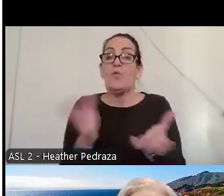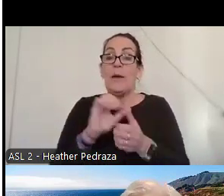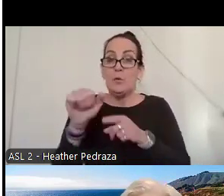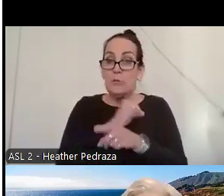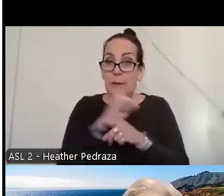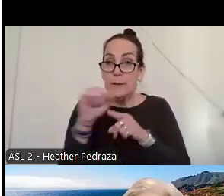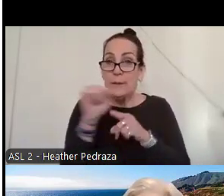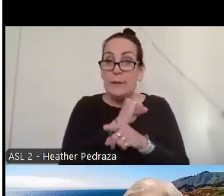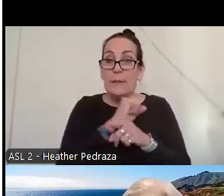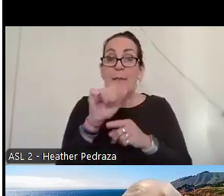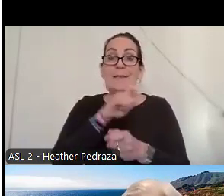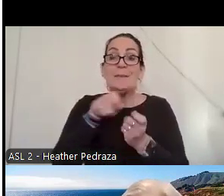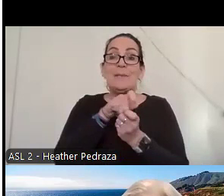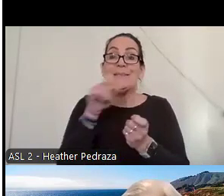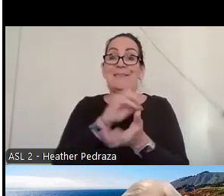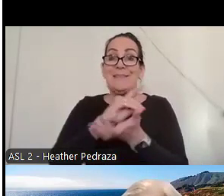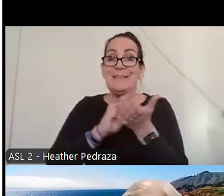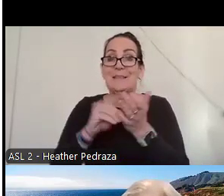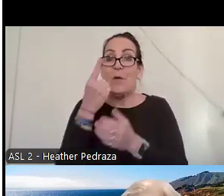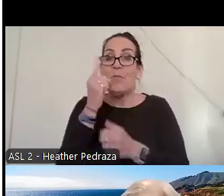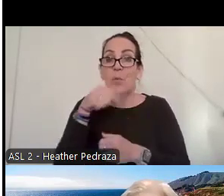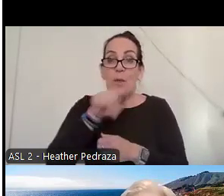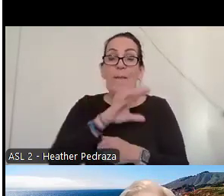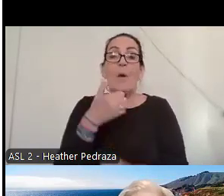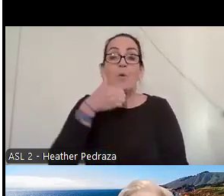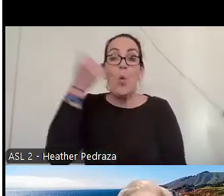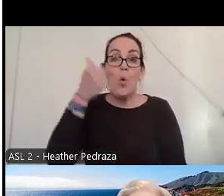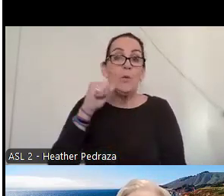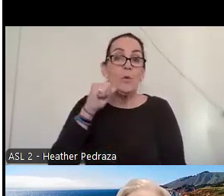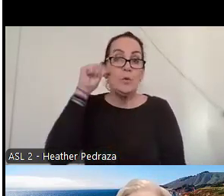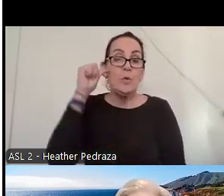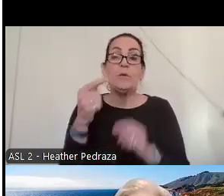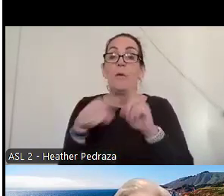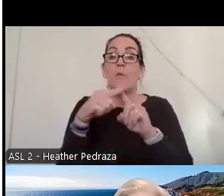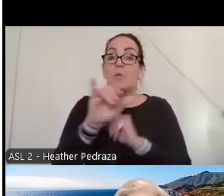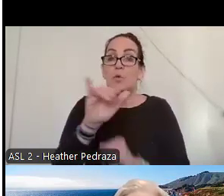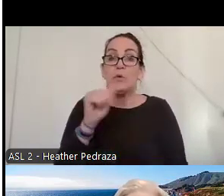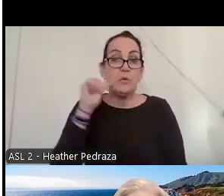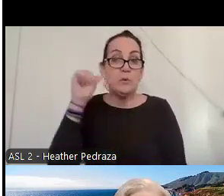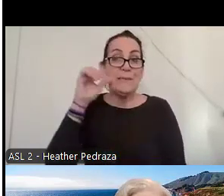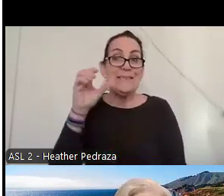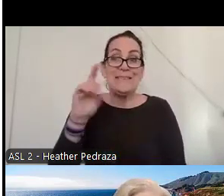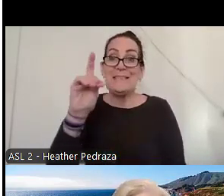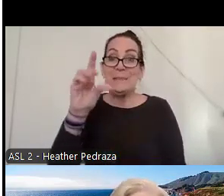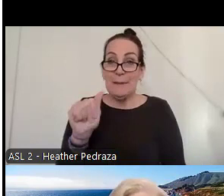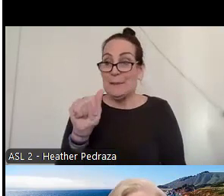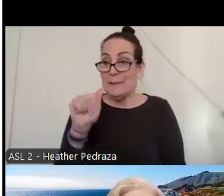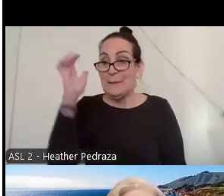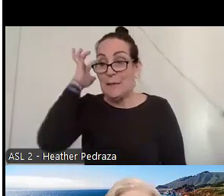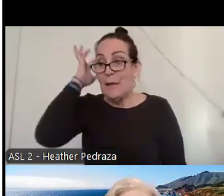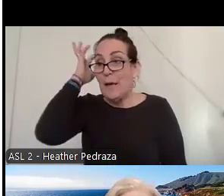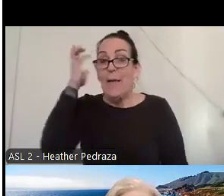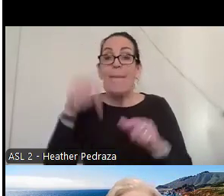specifically designed for older adults and people with disabilities. And the bill also does direct